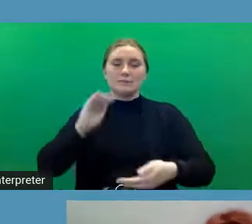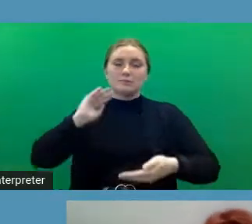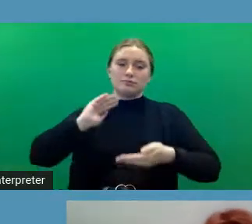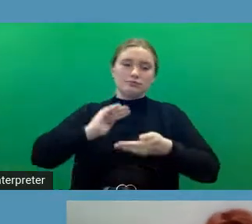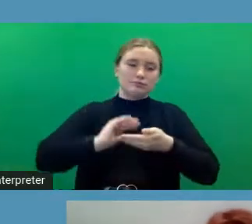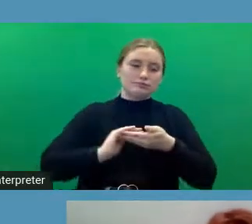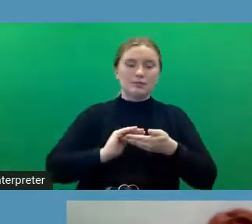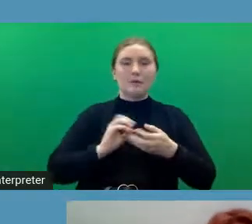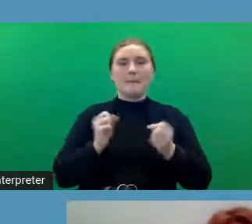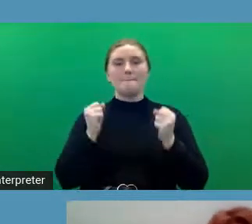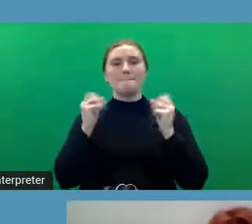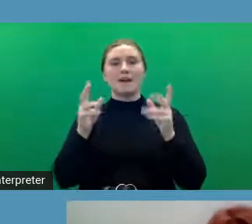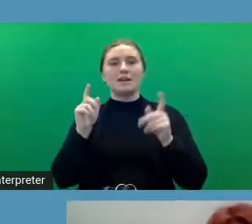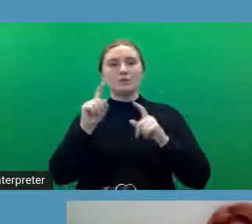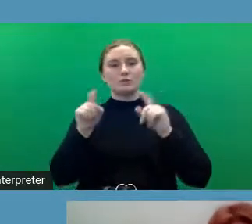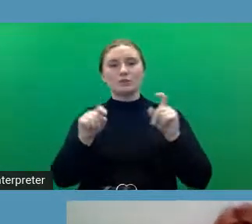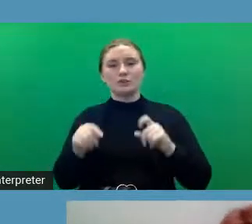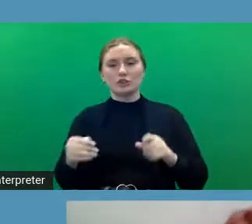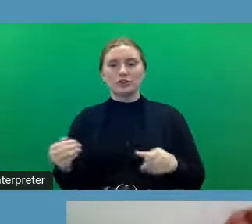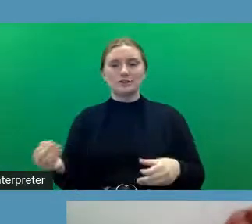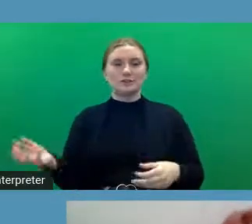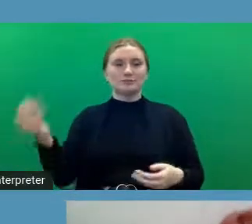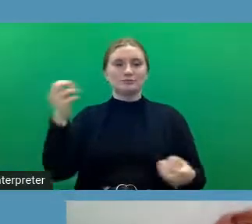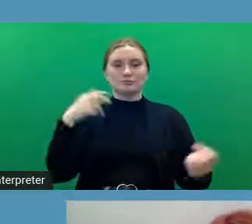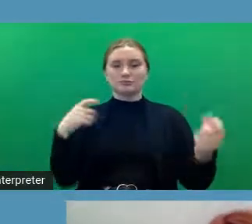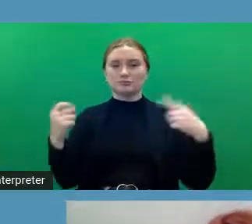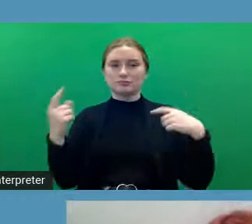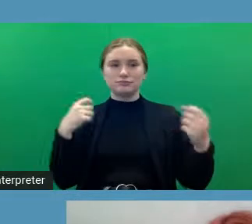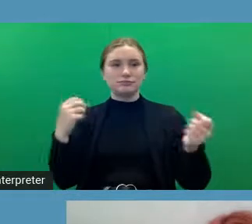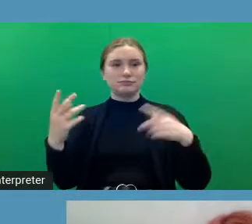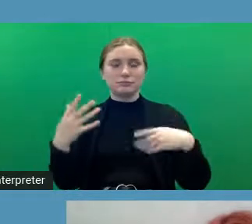in. So now I mean it, we're going to do two questions.